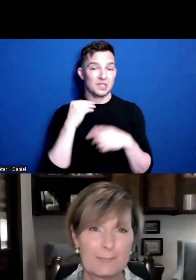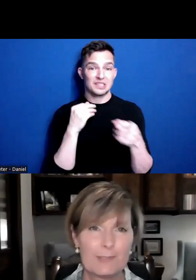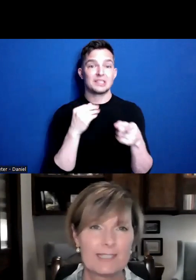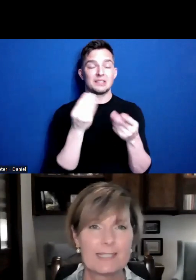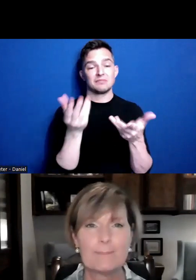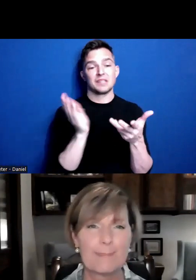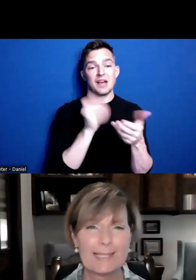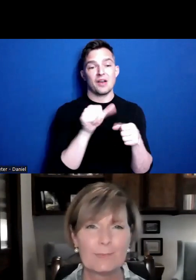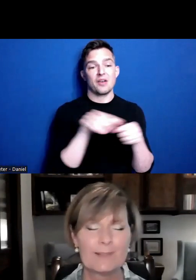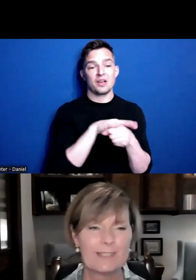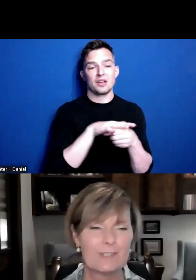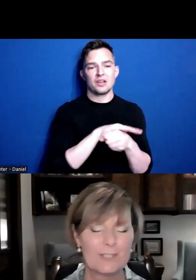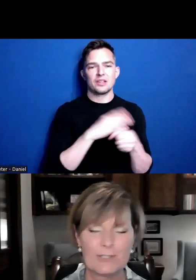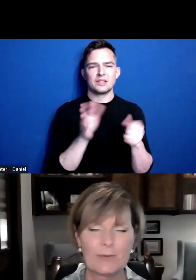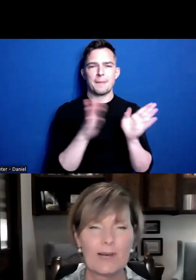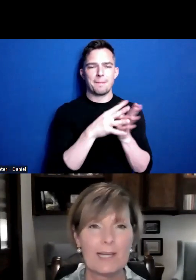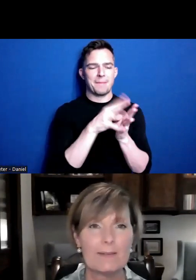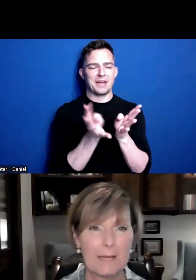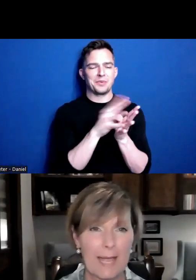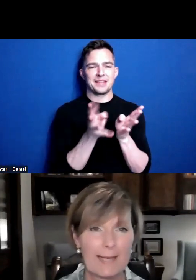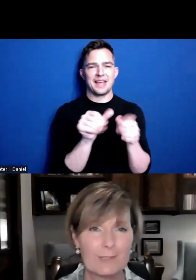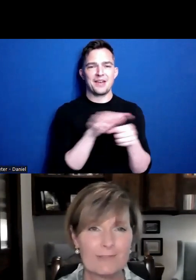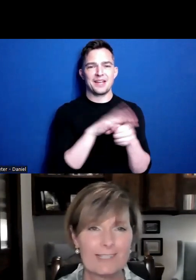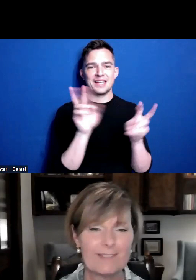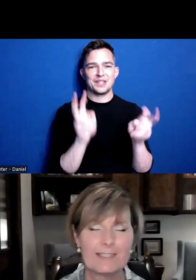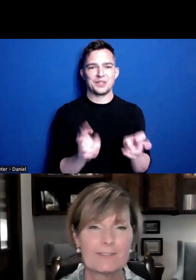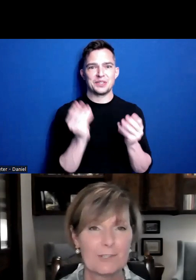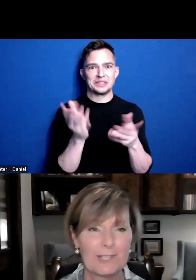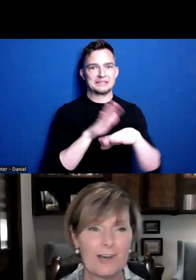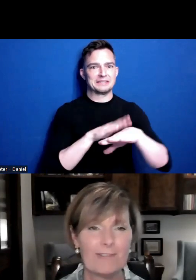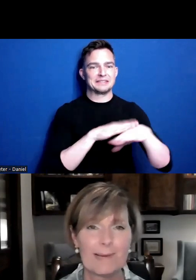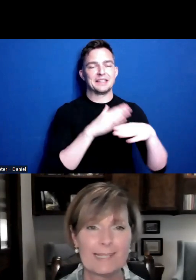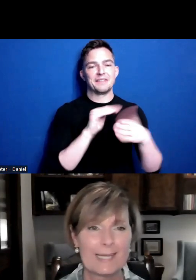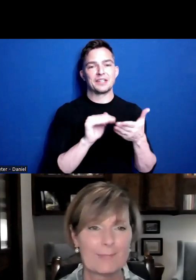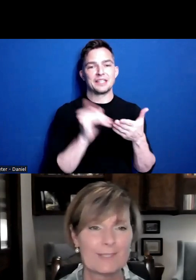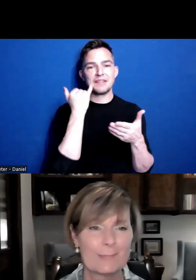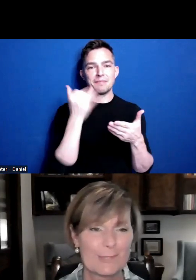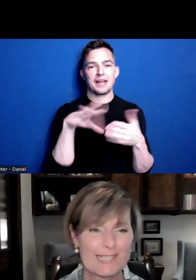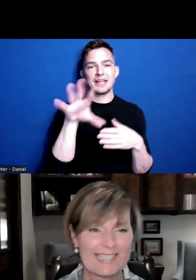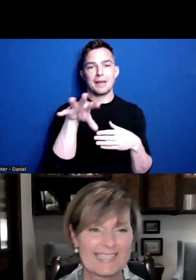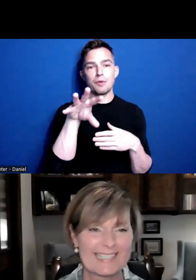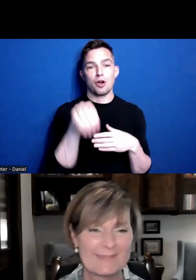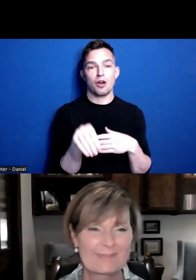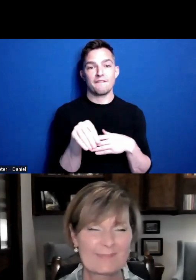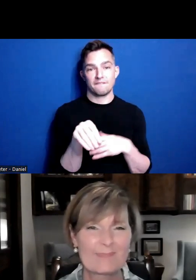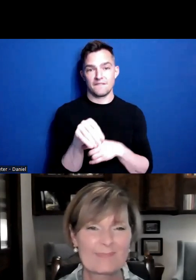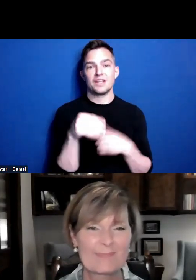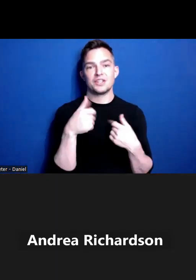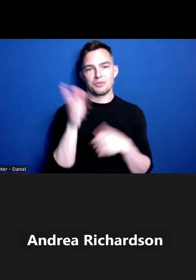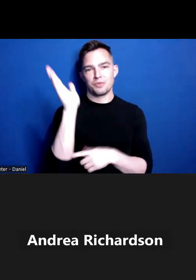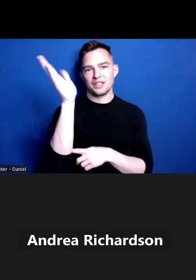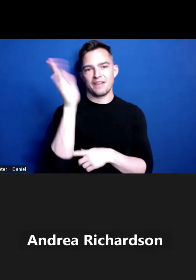we're experiencing some bandwidth issues, so I ask your forgiveness of turning off my camera to present.